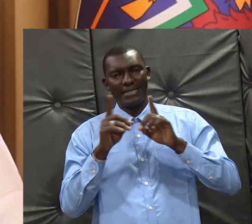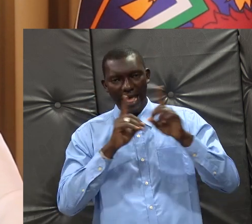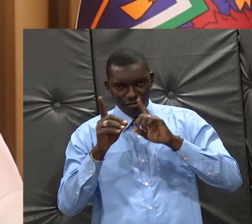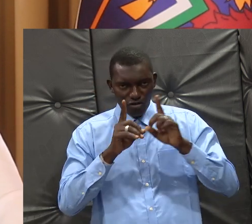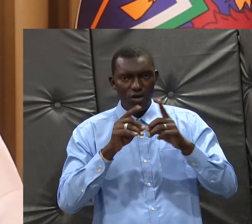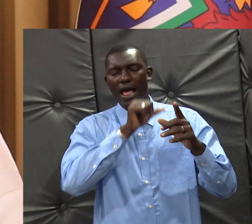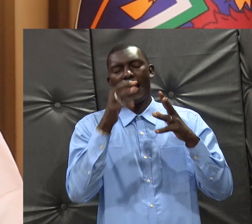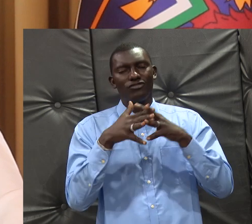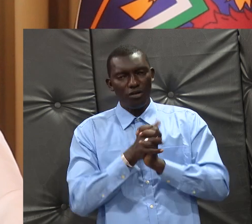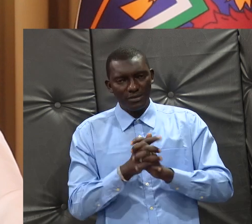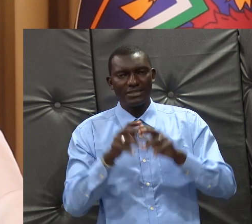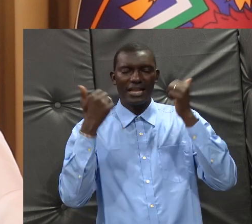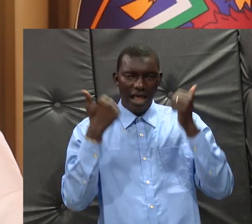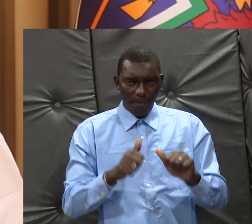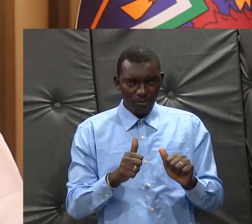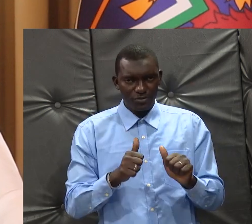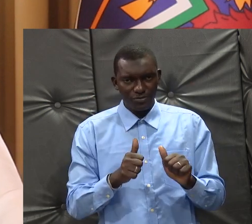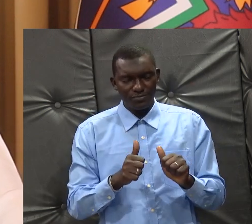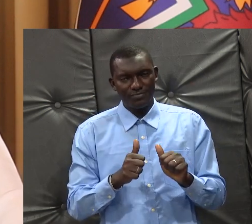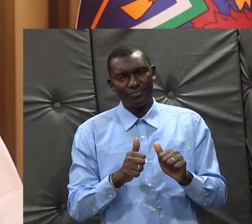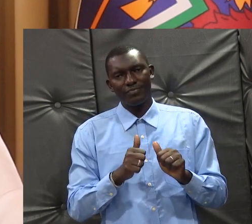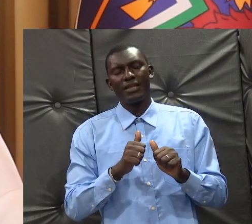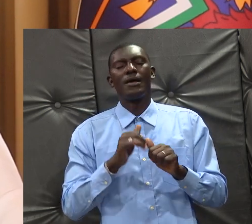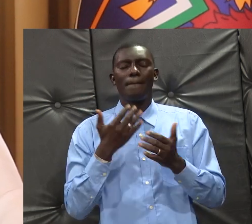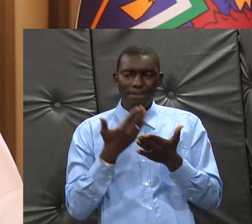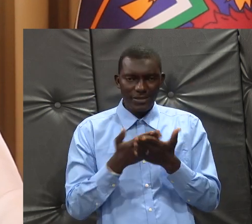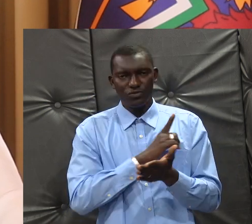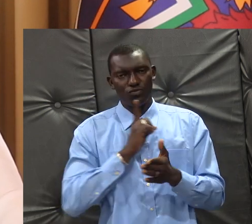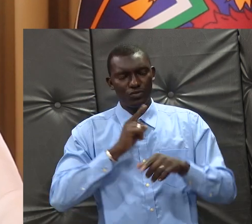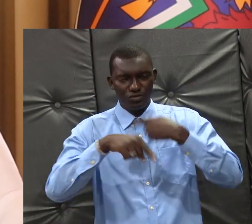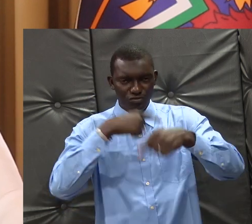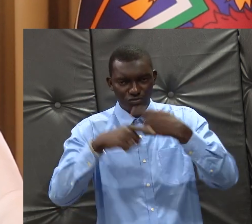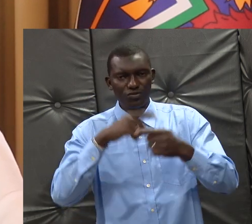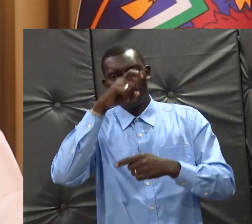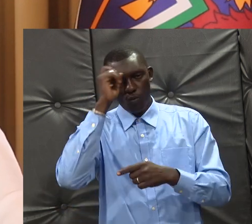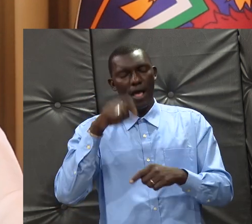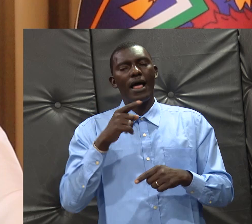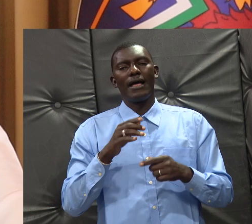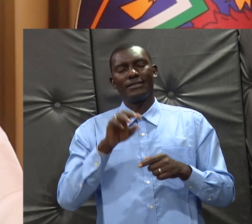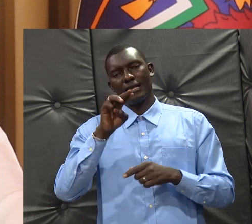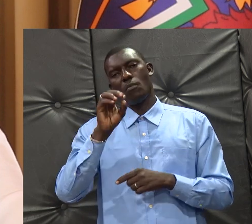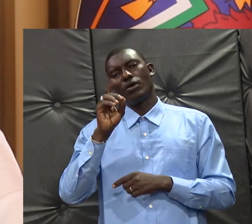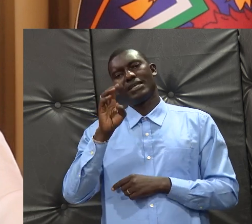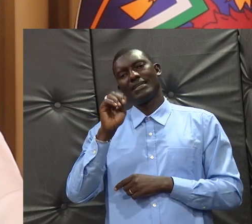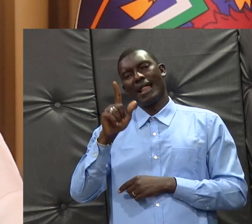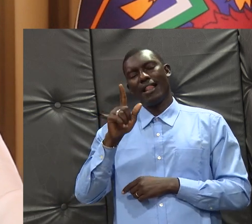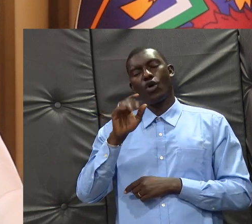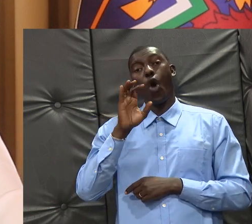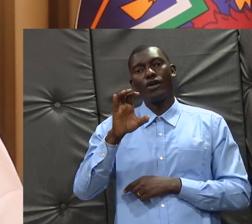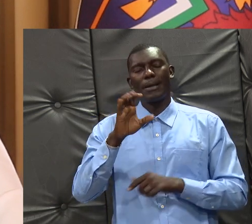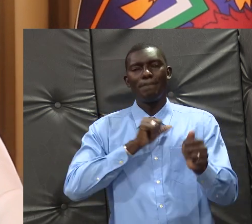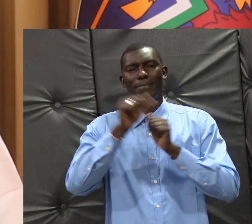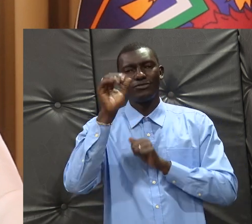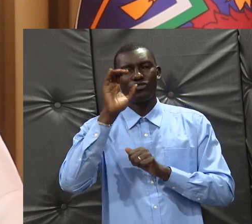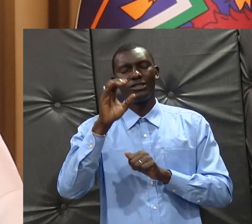a country where religion is not a source of conflict and disharmony, but a blessing and a